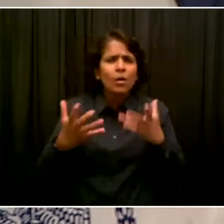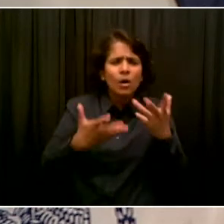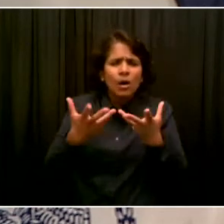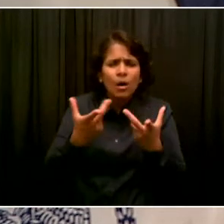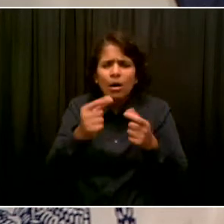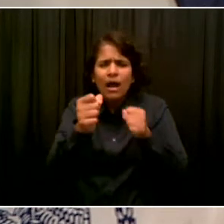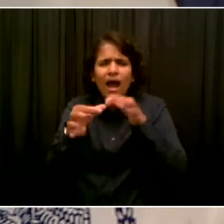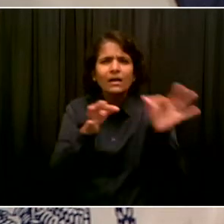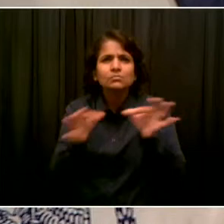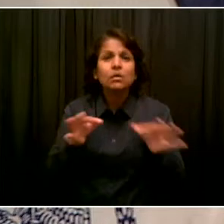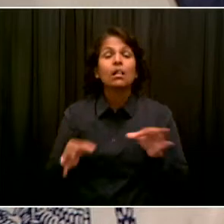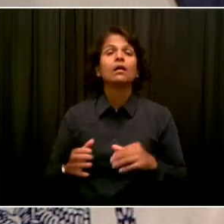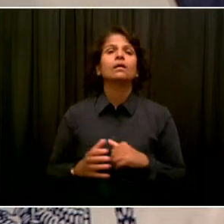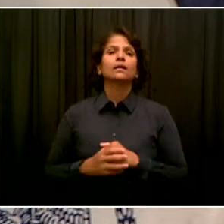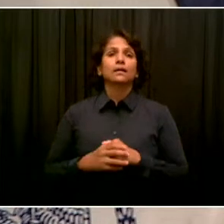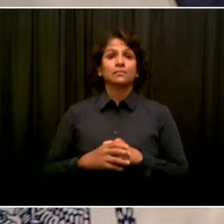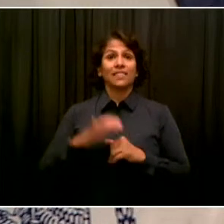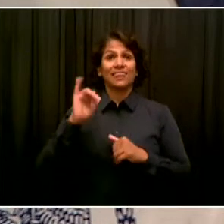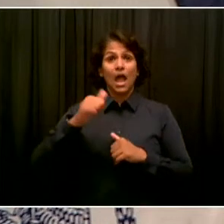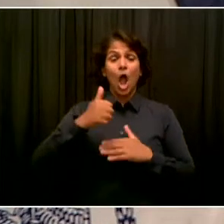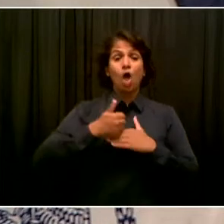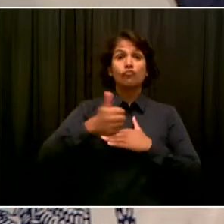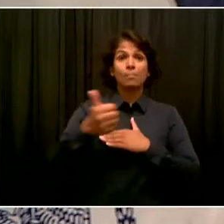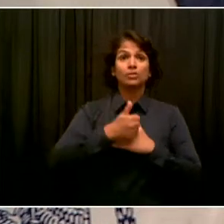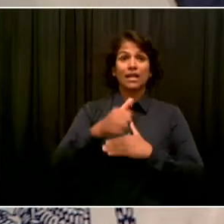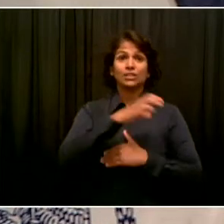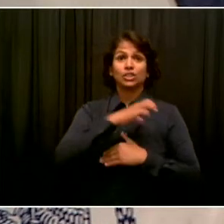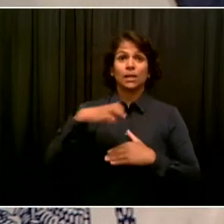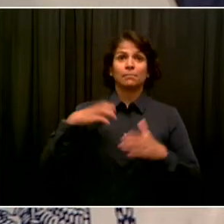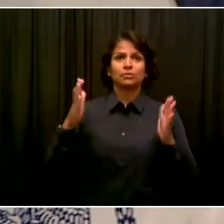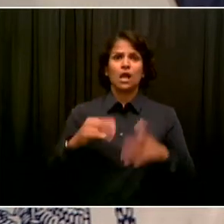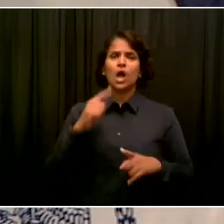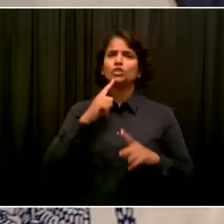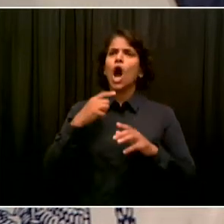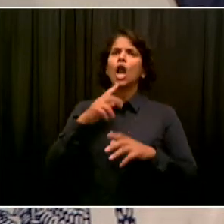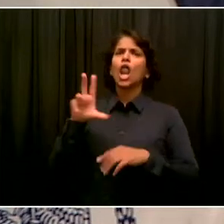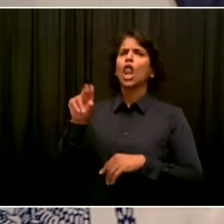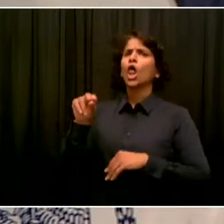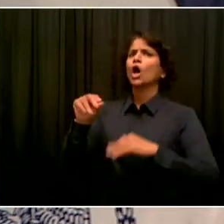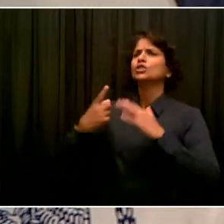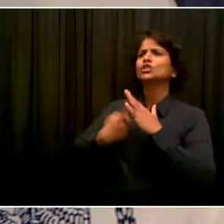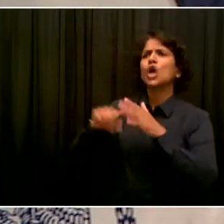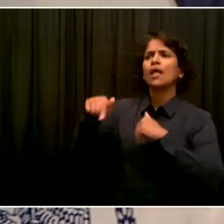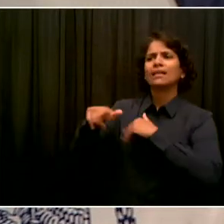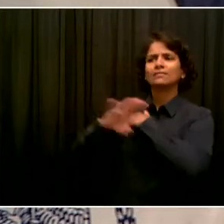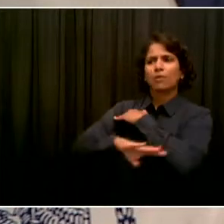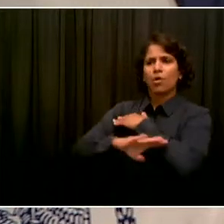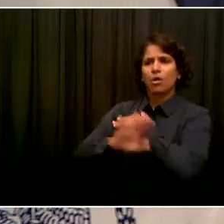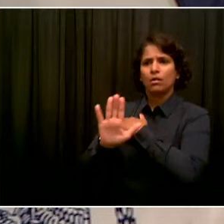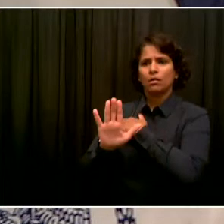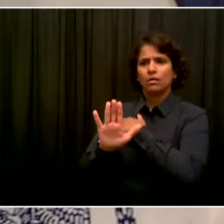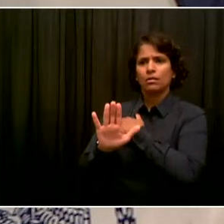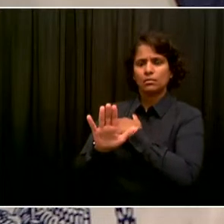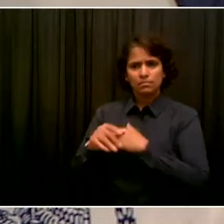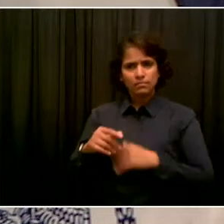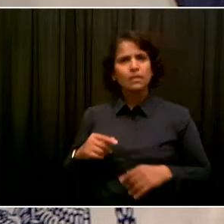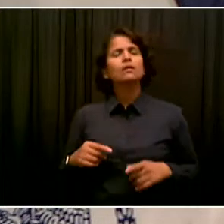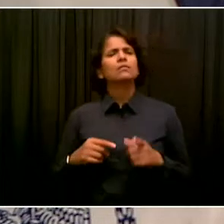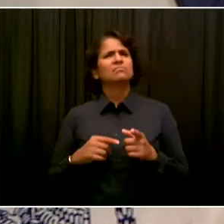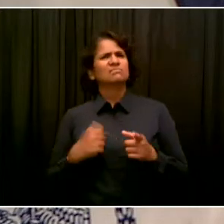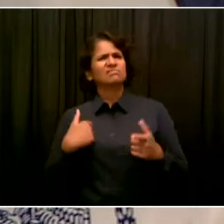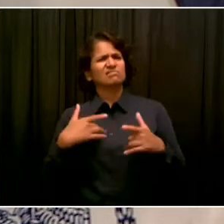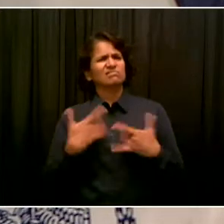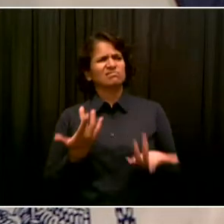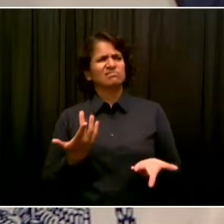this fall anyway. So what exactly is going on there? Yeah, Chris, it's I've looked at it carefully. It is very